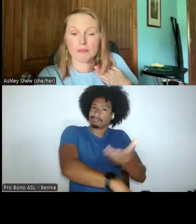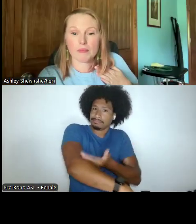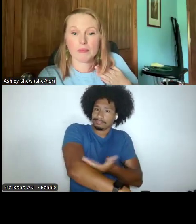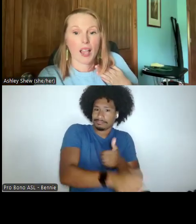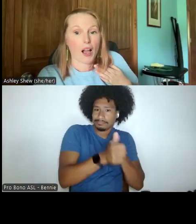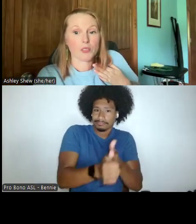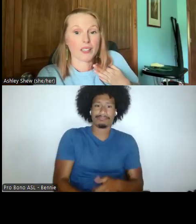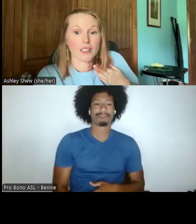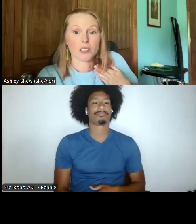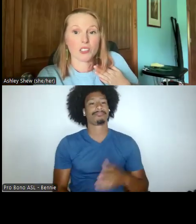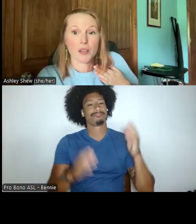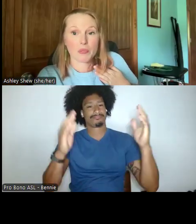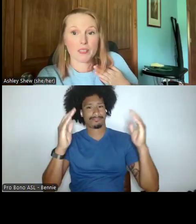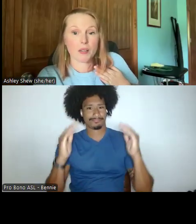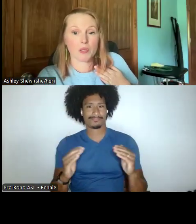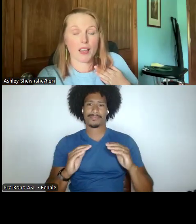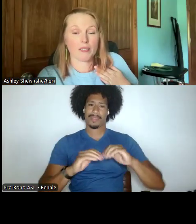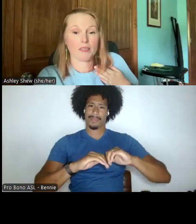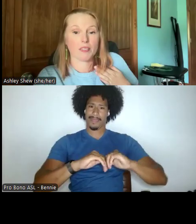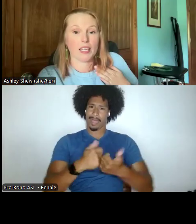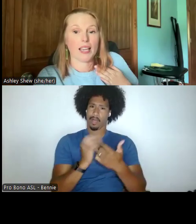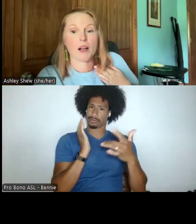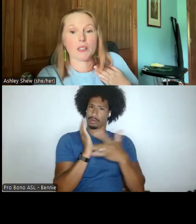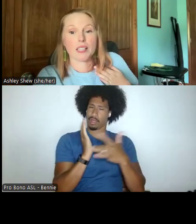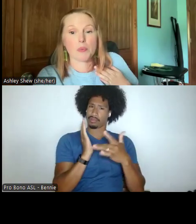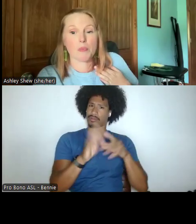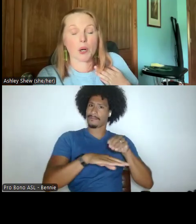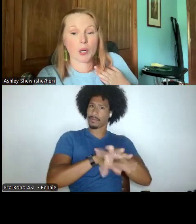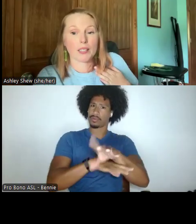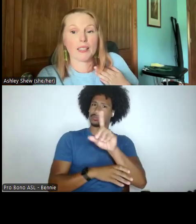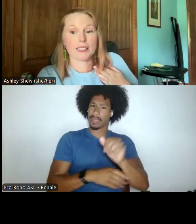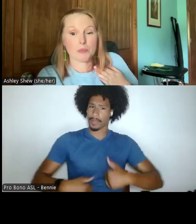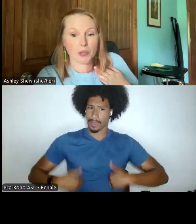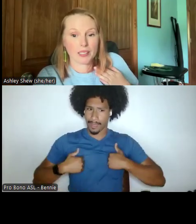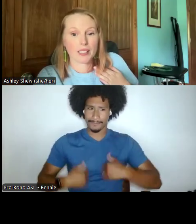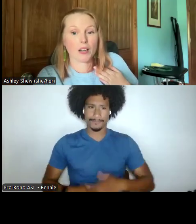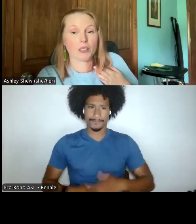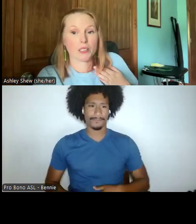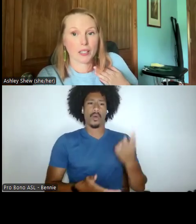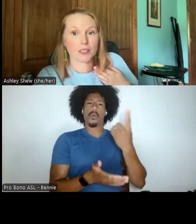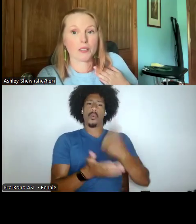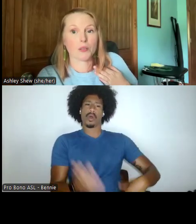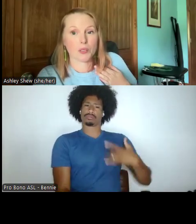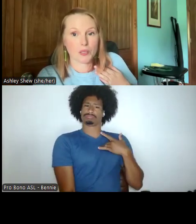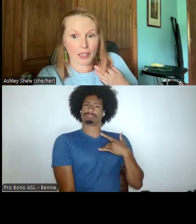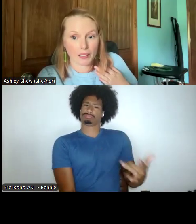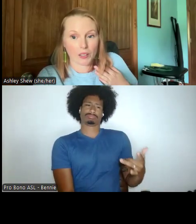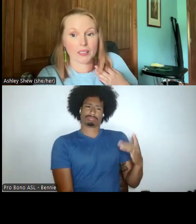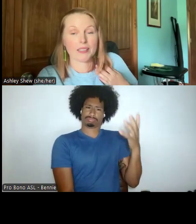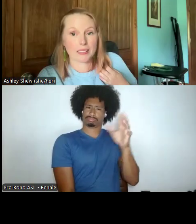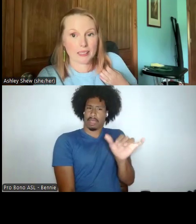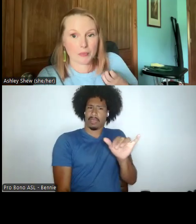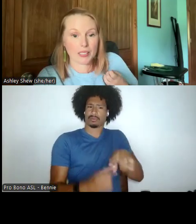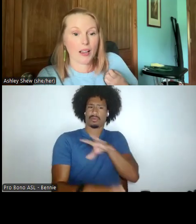person? How do technologies shape disabled life? And how are disabled people currently experiencing our shared